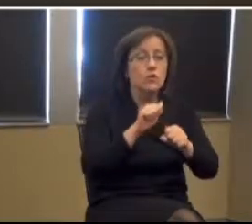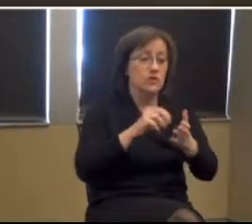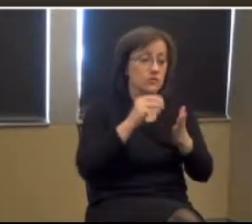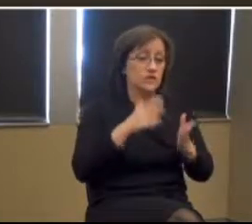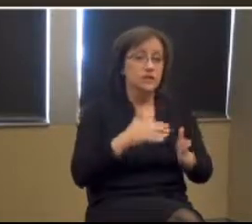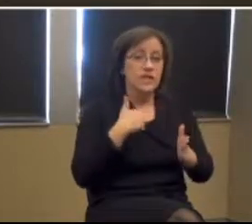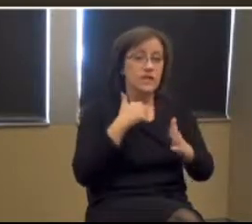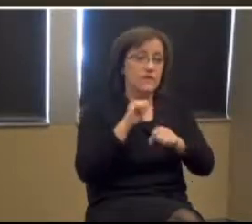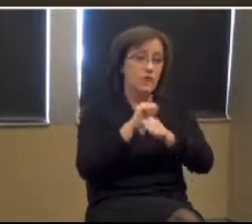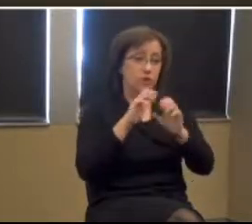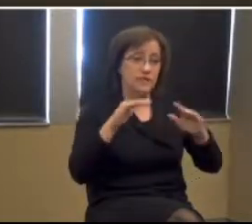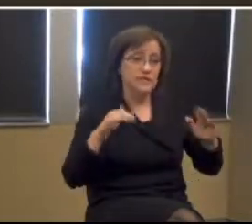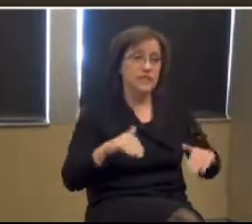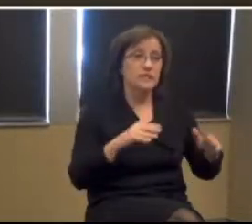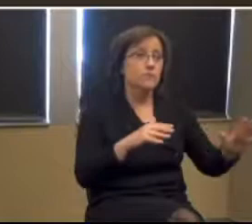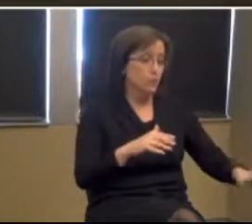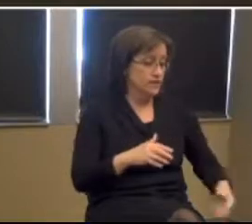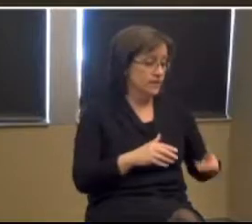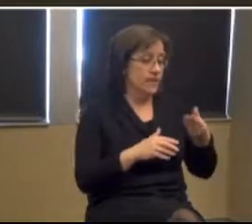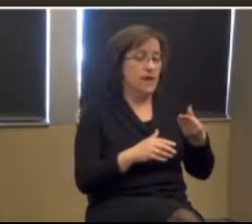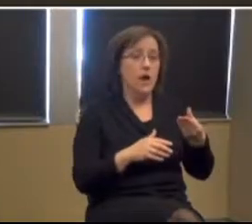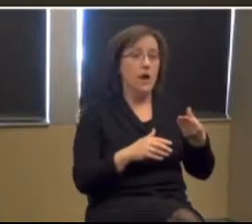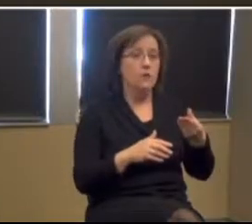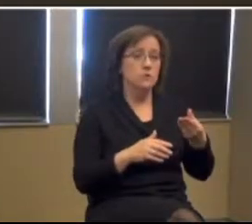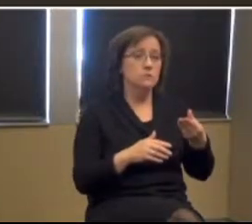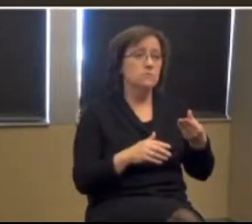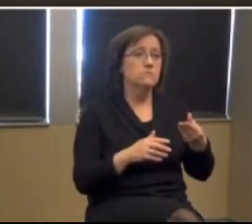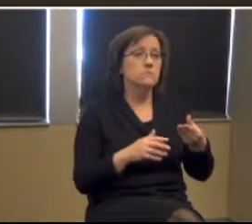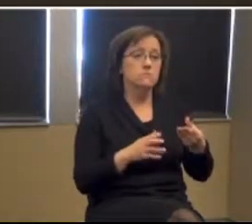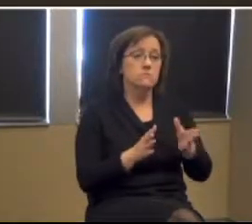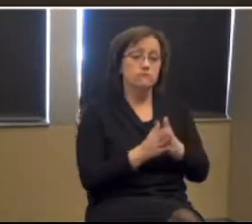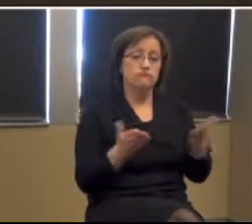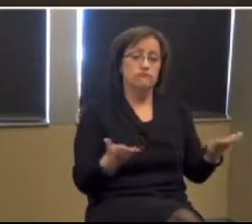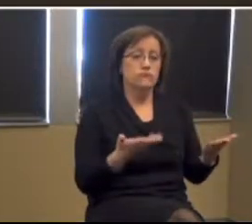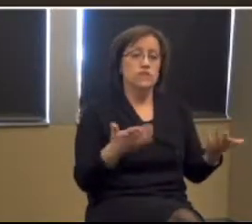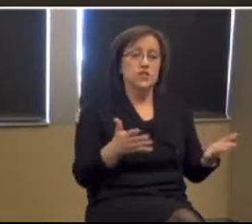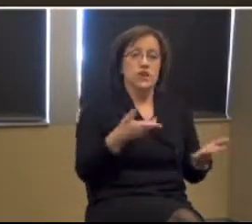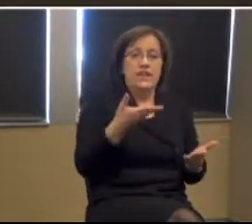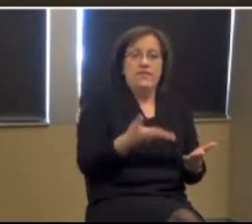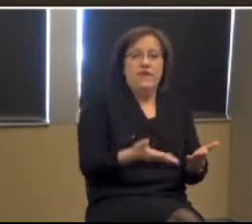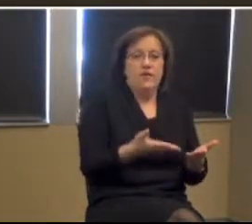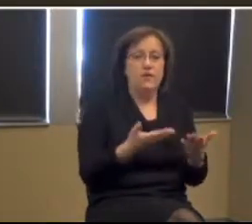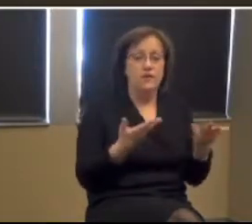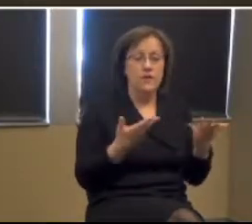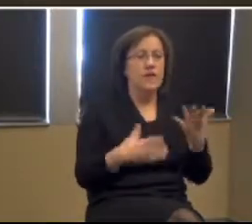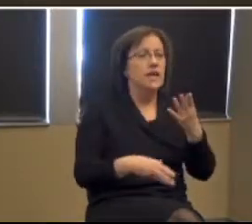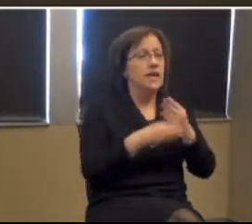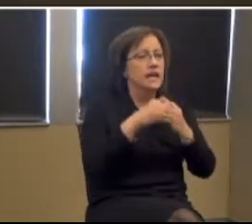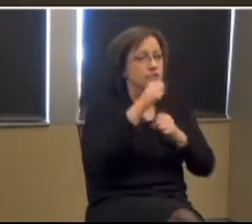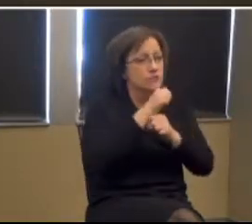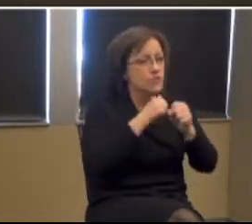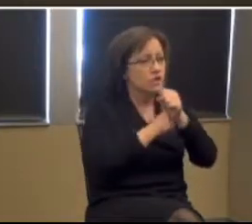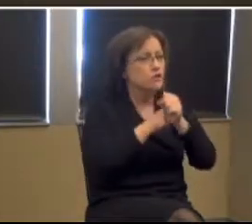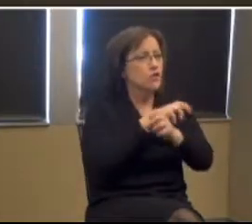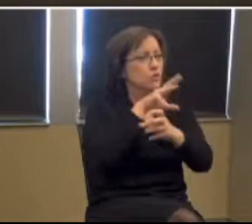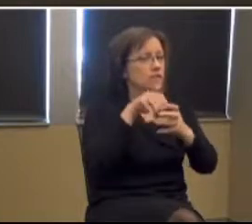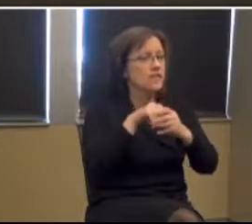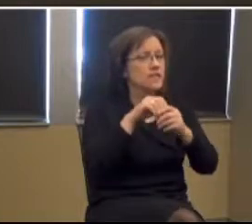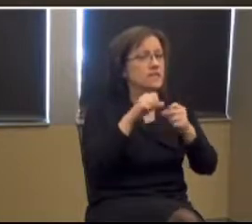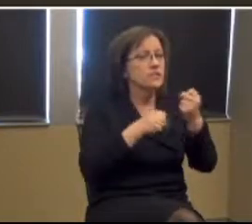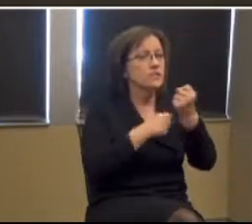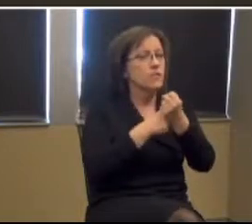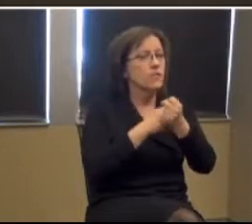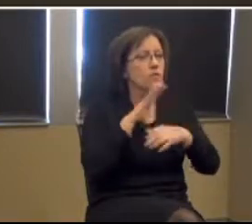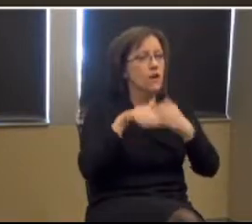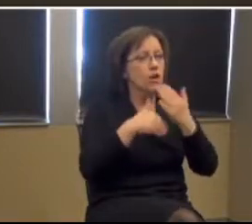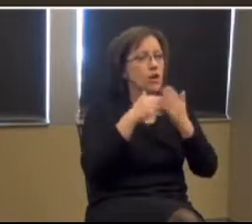from their desk or their bag, and it's already built in. So it just adds structure within a support that all students are